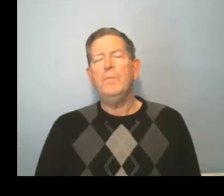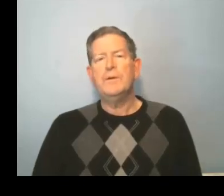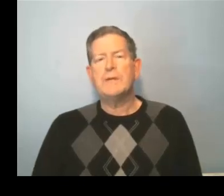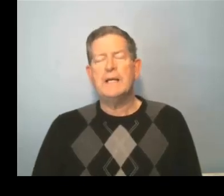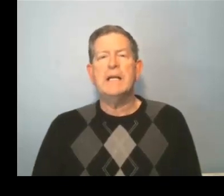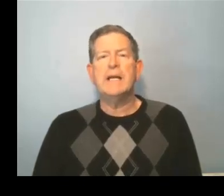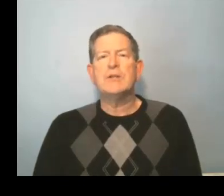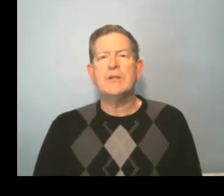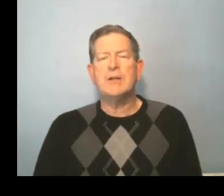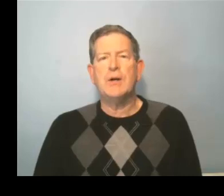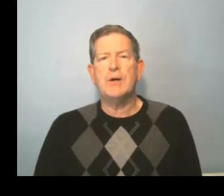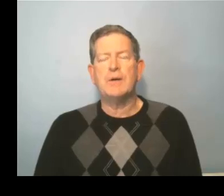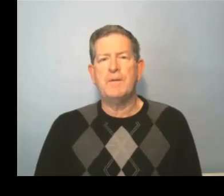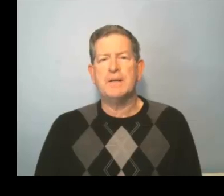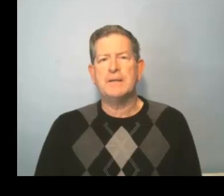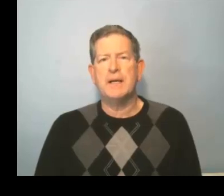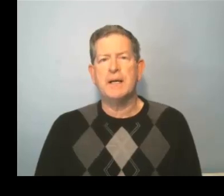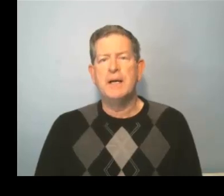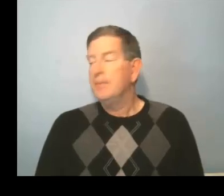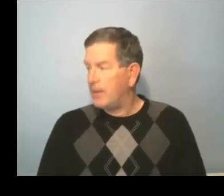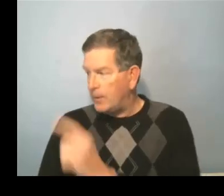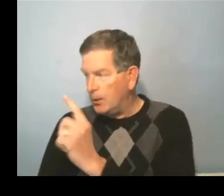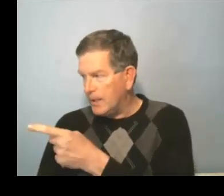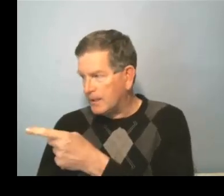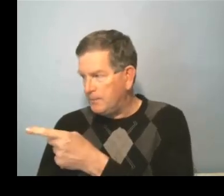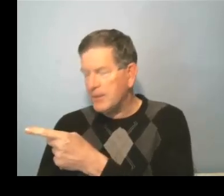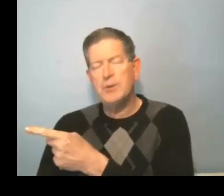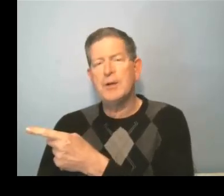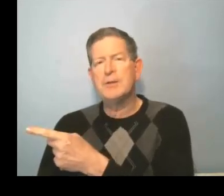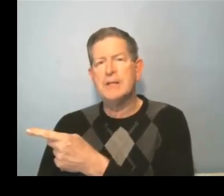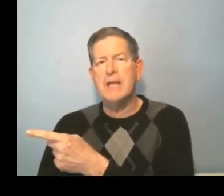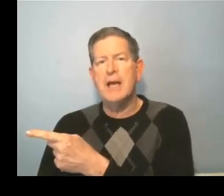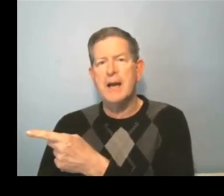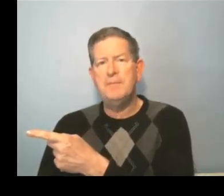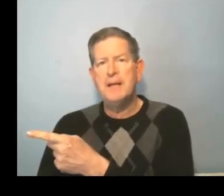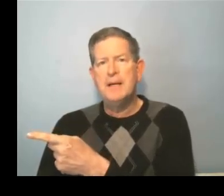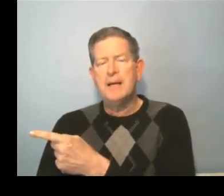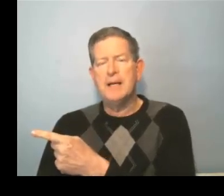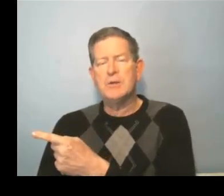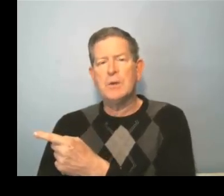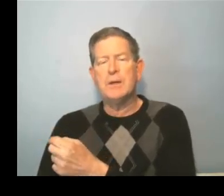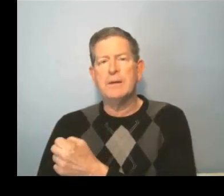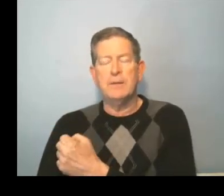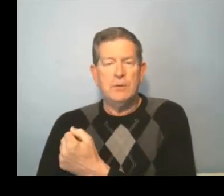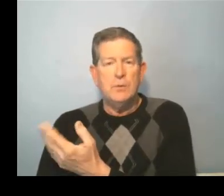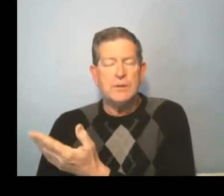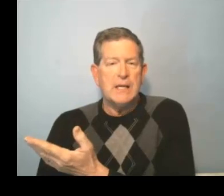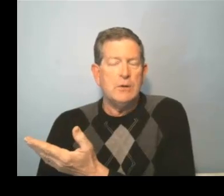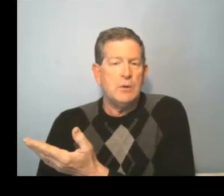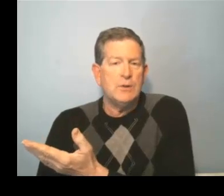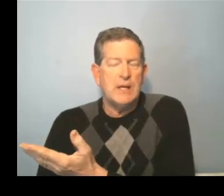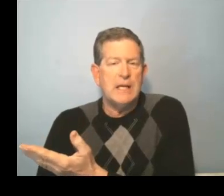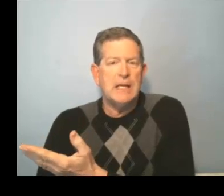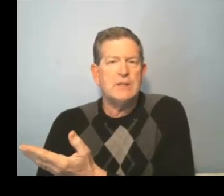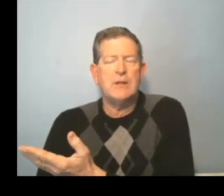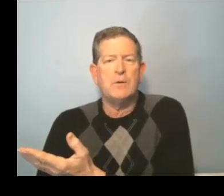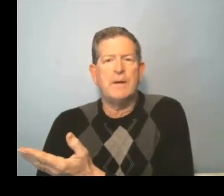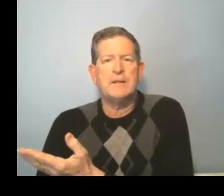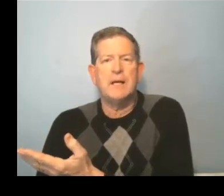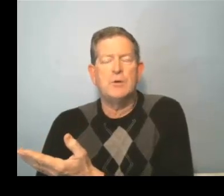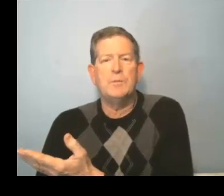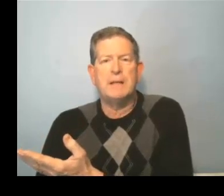Okay, hopefully you said il est 7h25. By the way, looking at the picture, you can see it's AM, and so you could say il